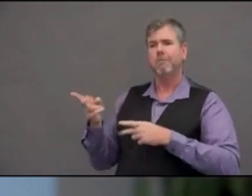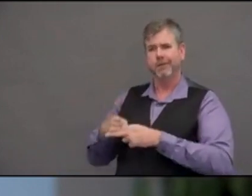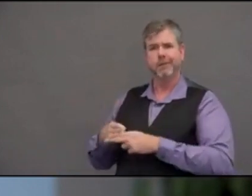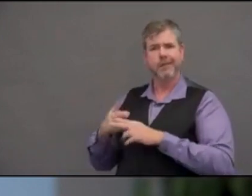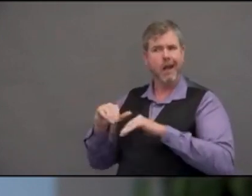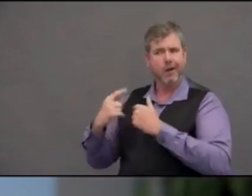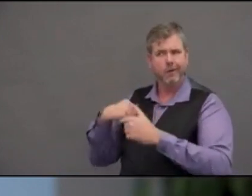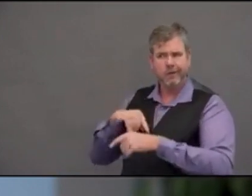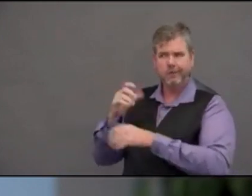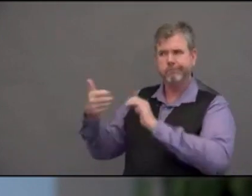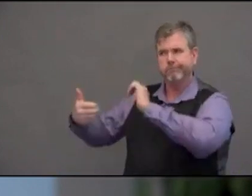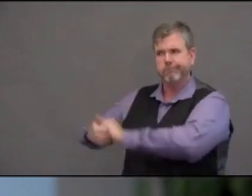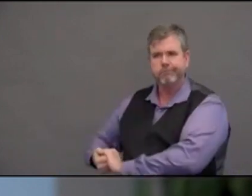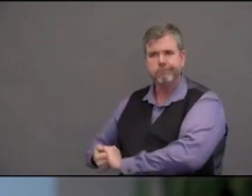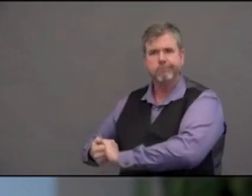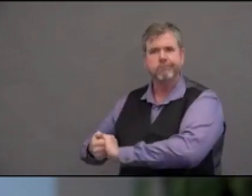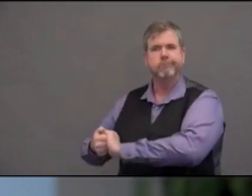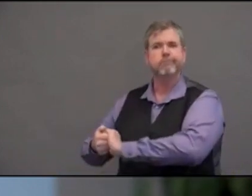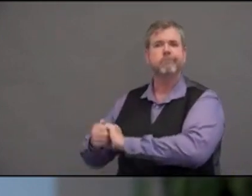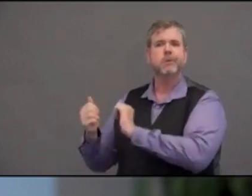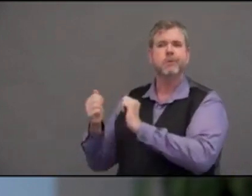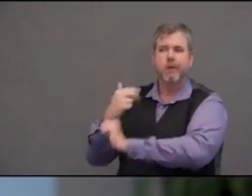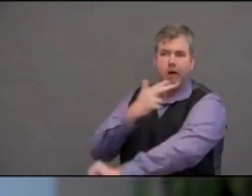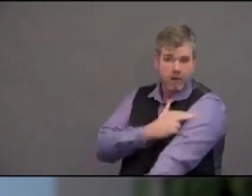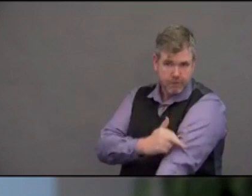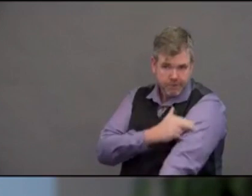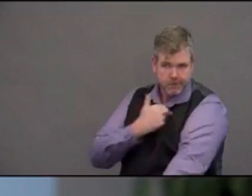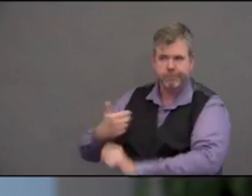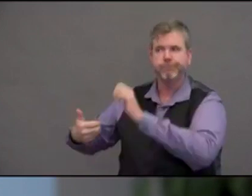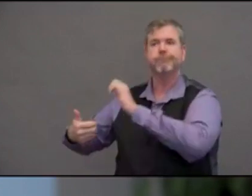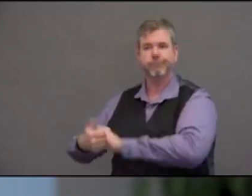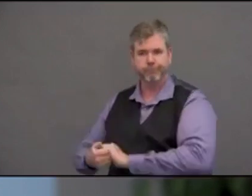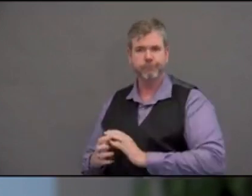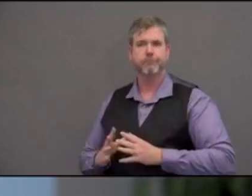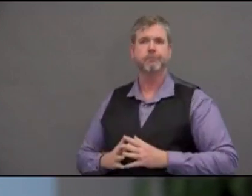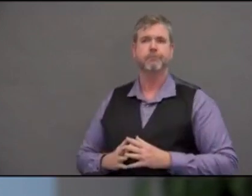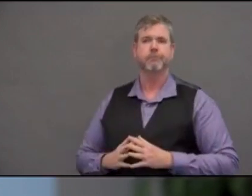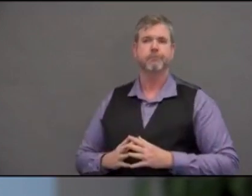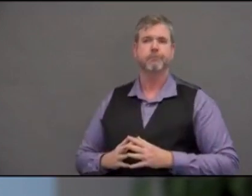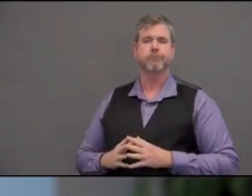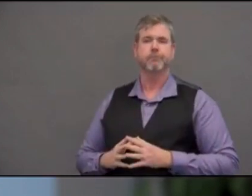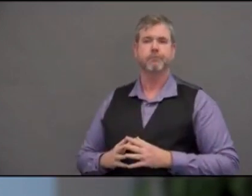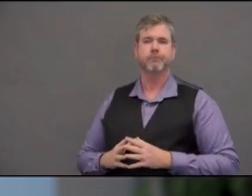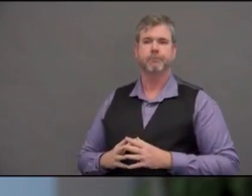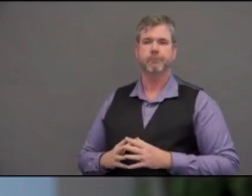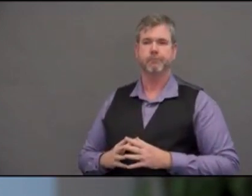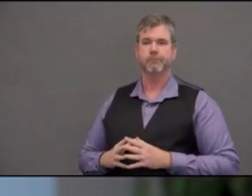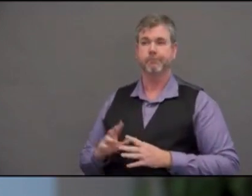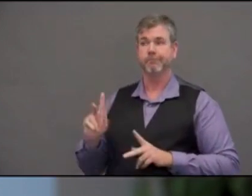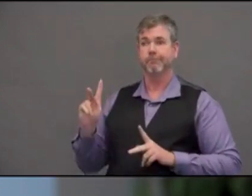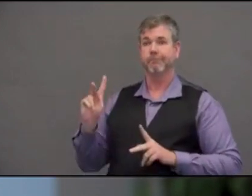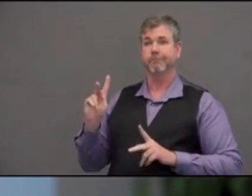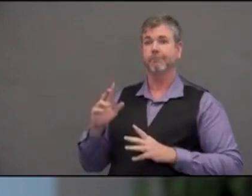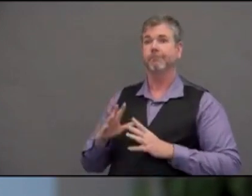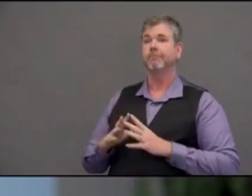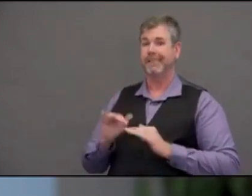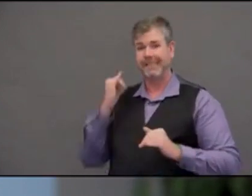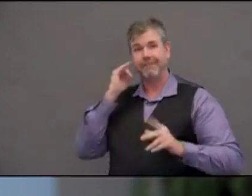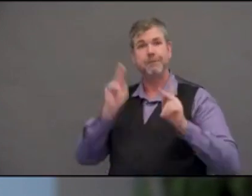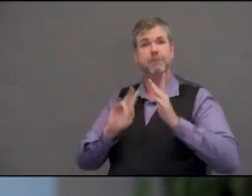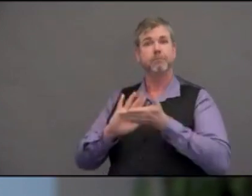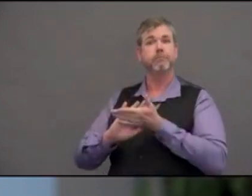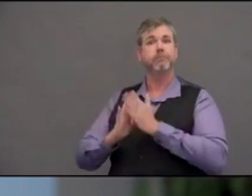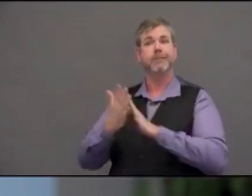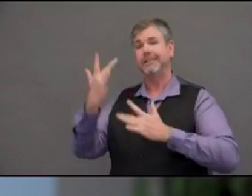but also with hospitals. Because people, when they're ill, they sometimes have to go from the